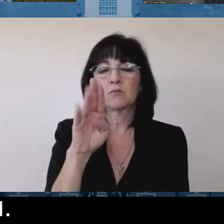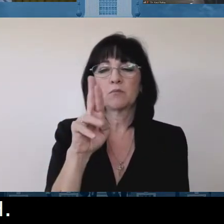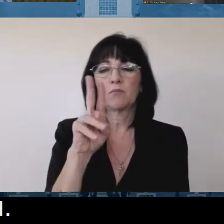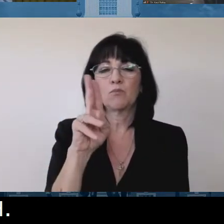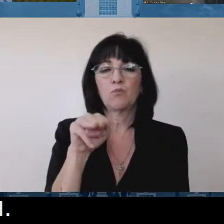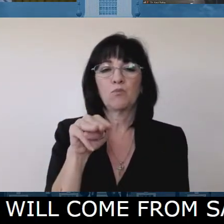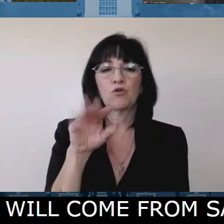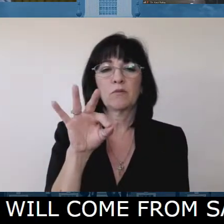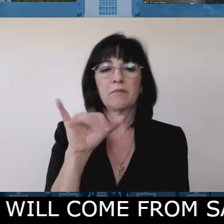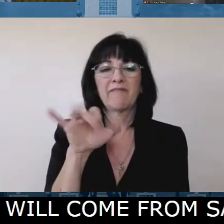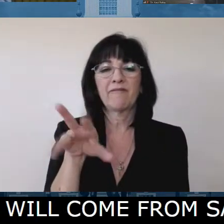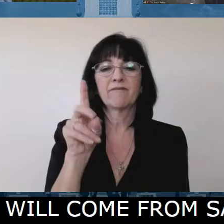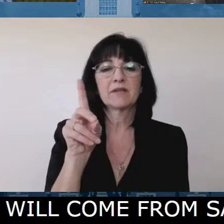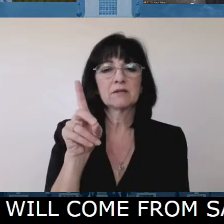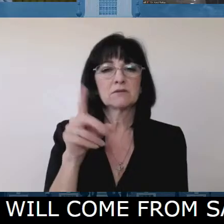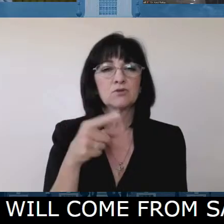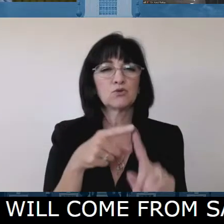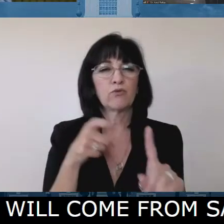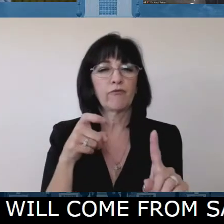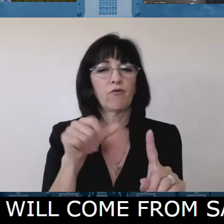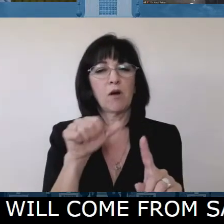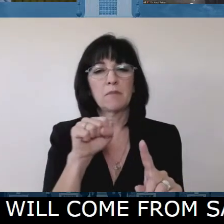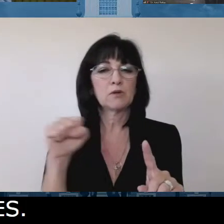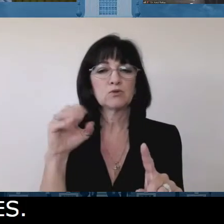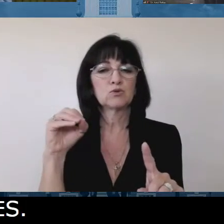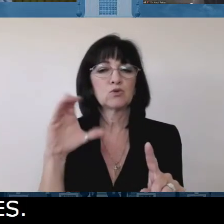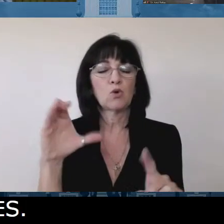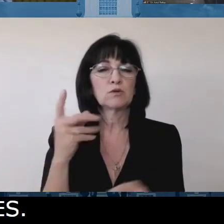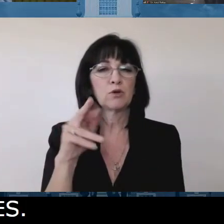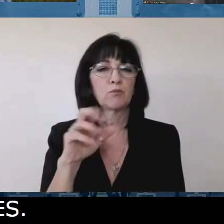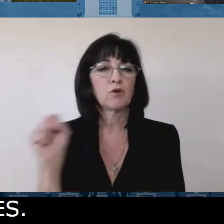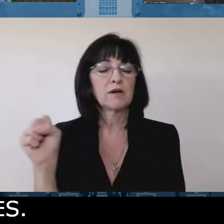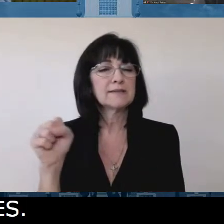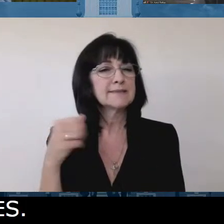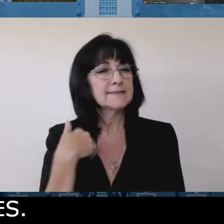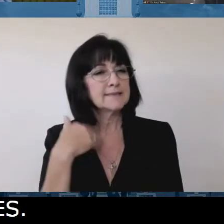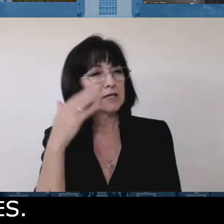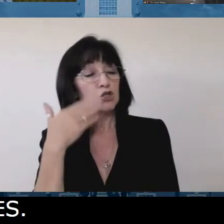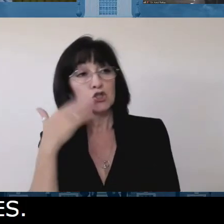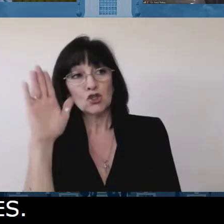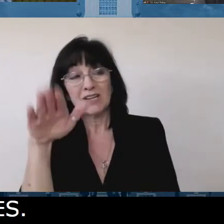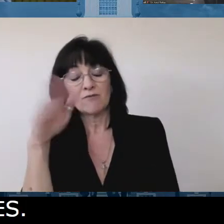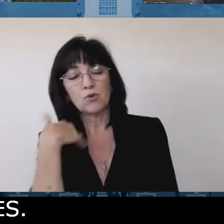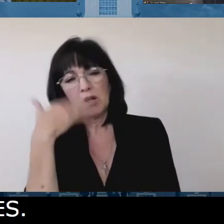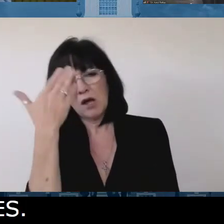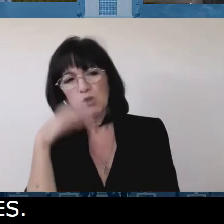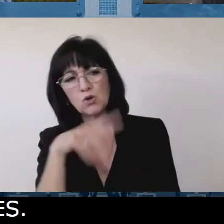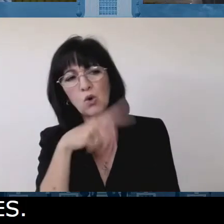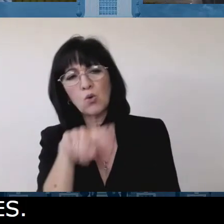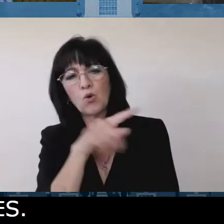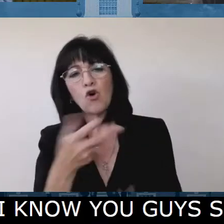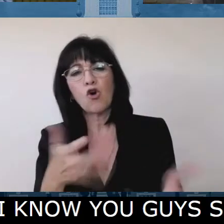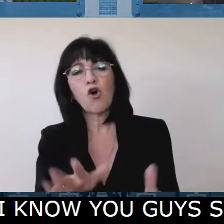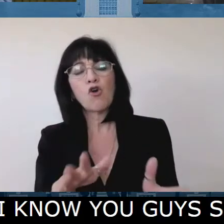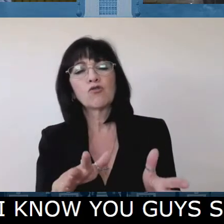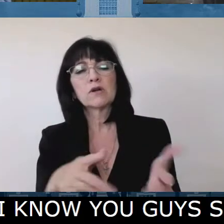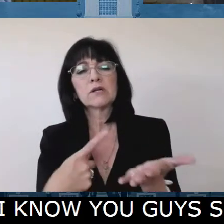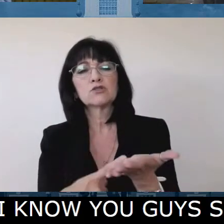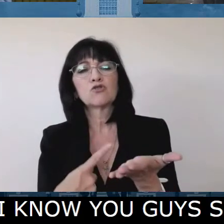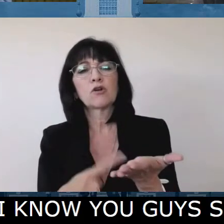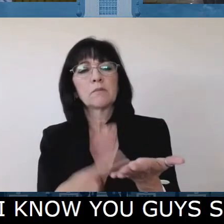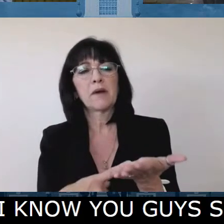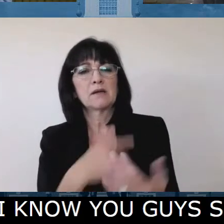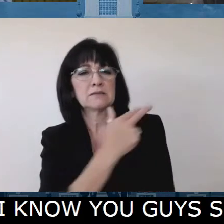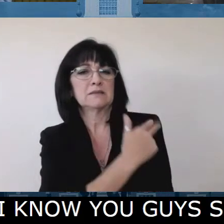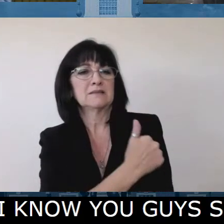Good afternoon. I know you guys spoke already about hospitalizations, but I'm wondering if you could talk a little bit